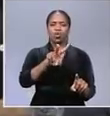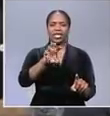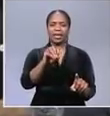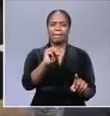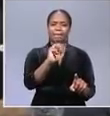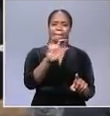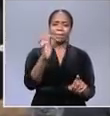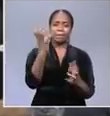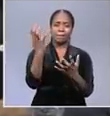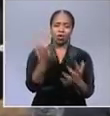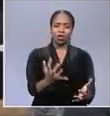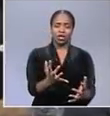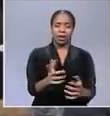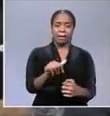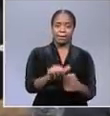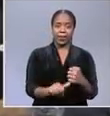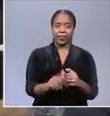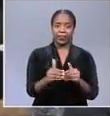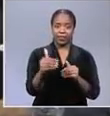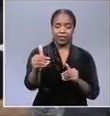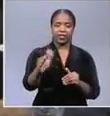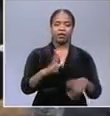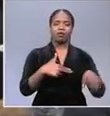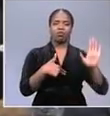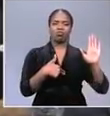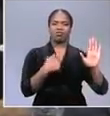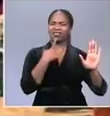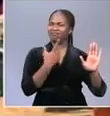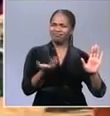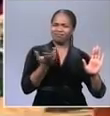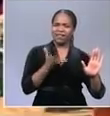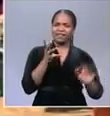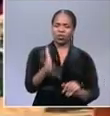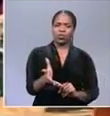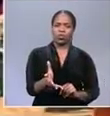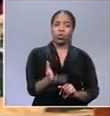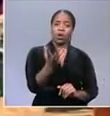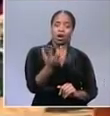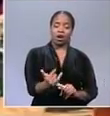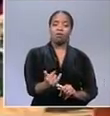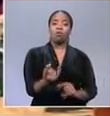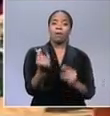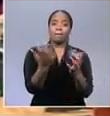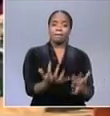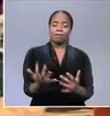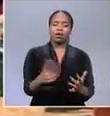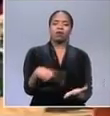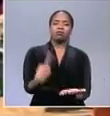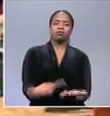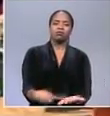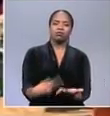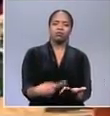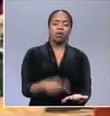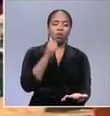million rand budget set aside for next month's presidential inauguration. Now, the figure has been revealed in the discussion documents